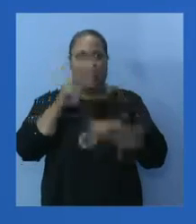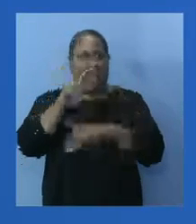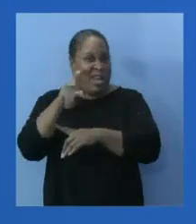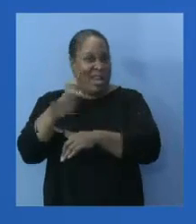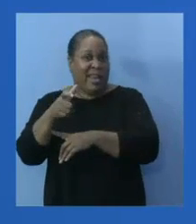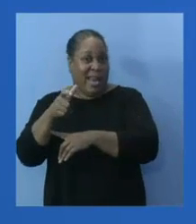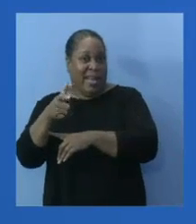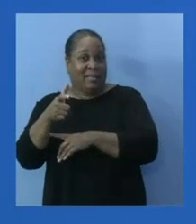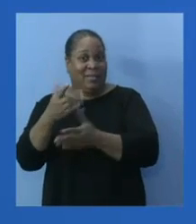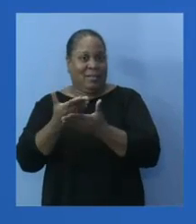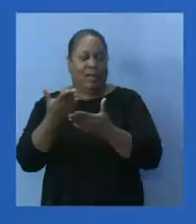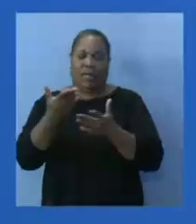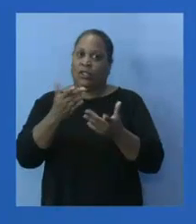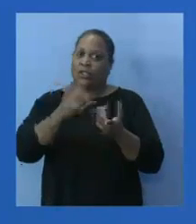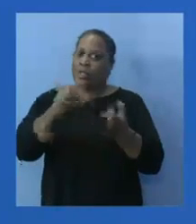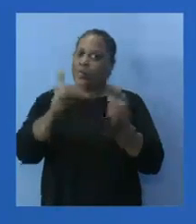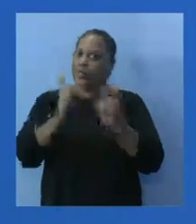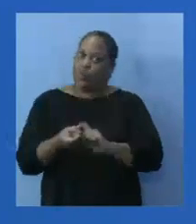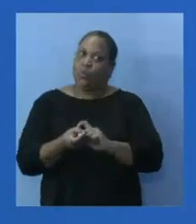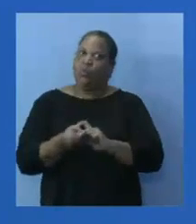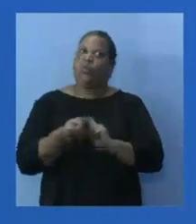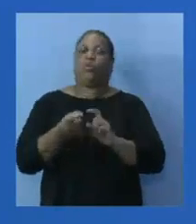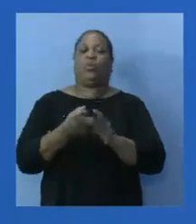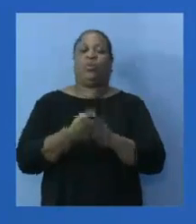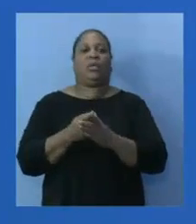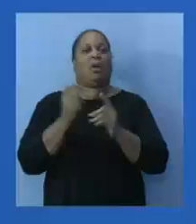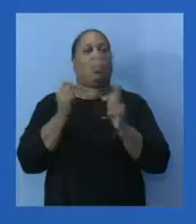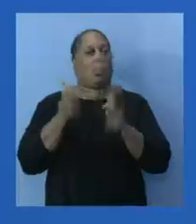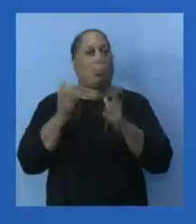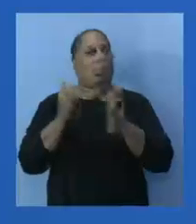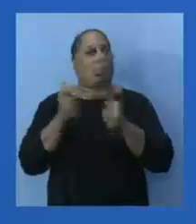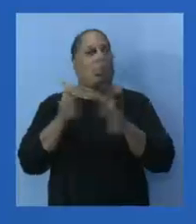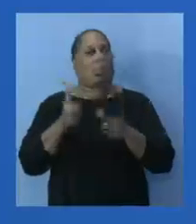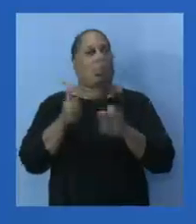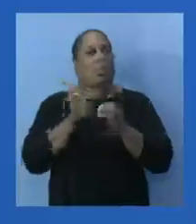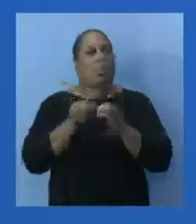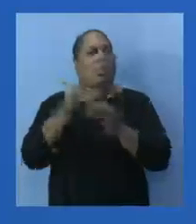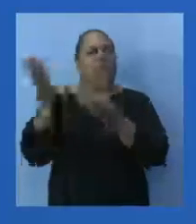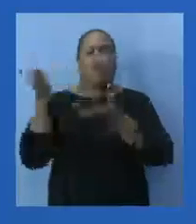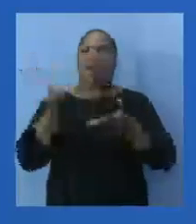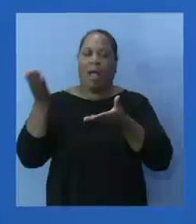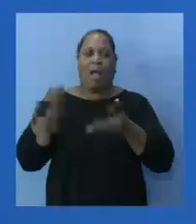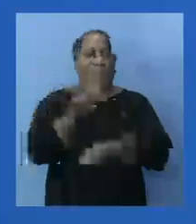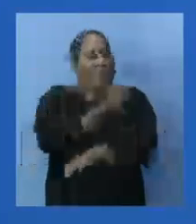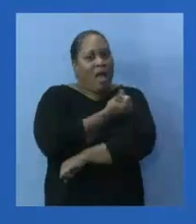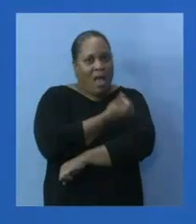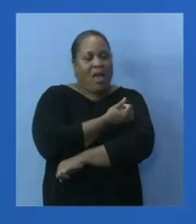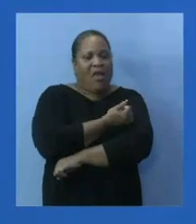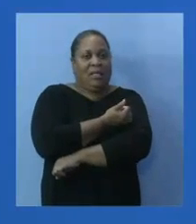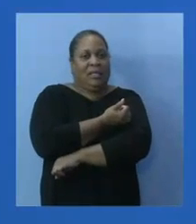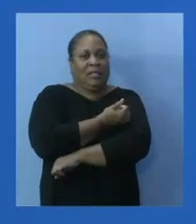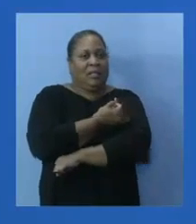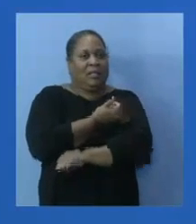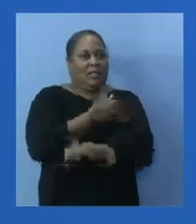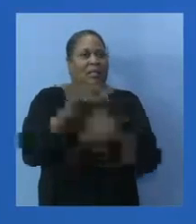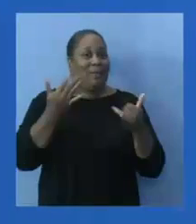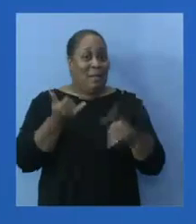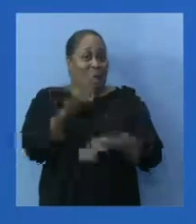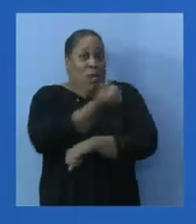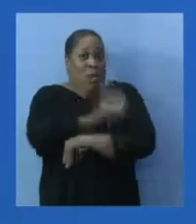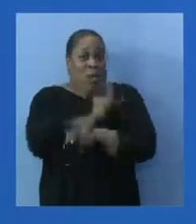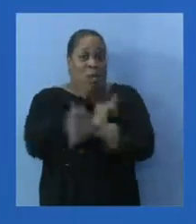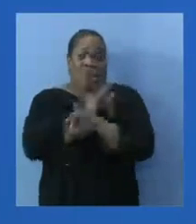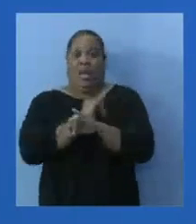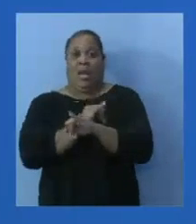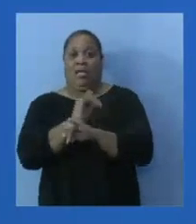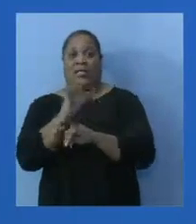right? Things are changing drastically now that we know that we have more vaccine. Right now we only have the ability to immunize 4,700